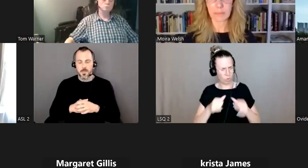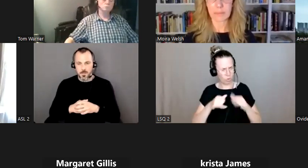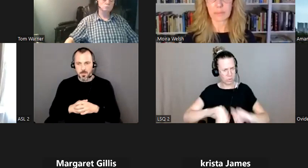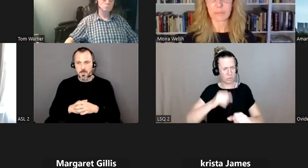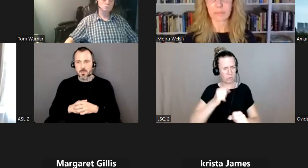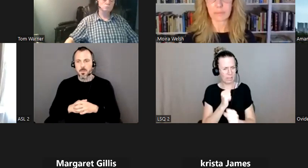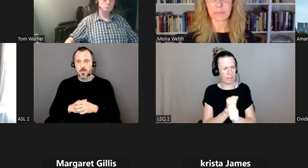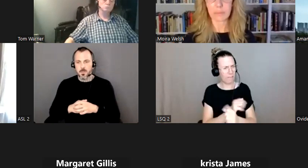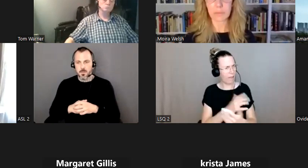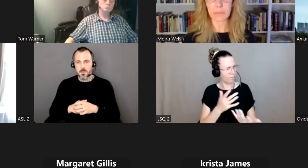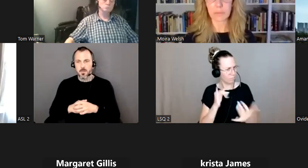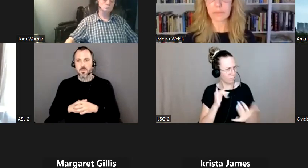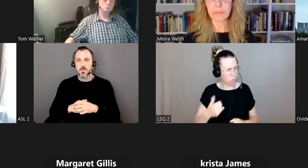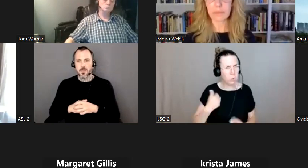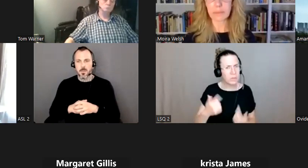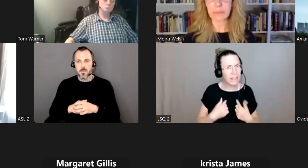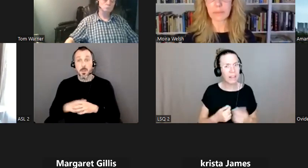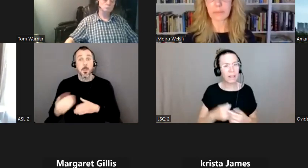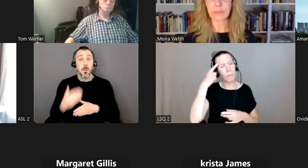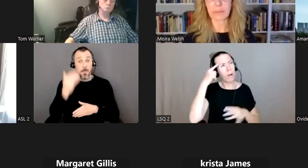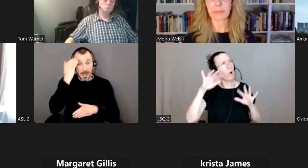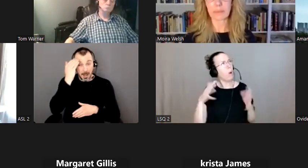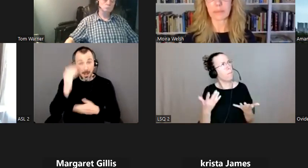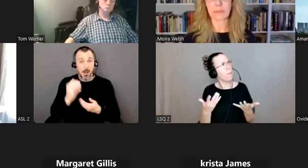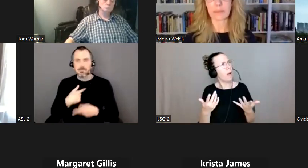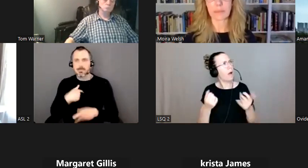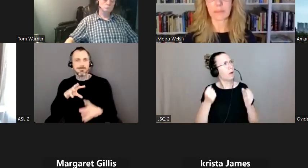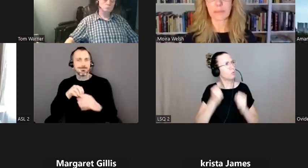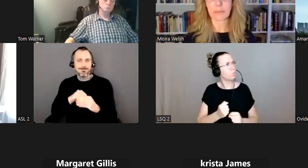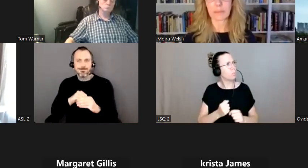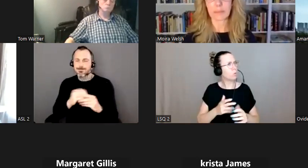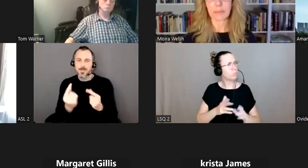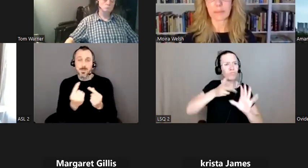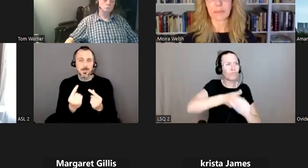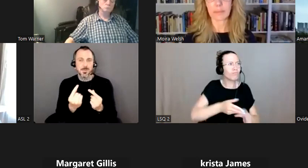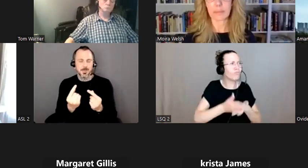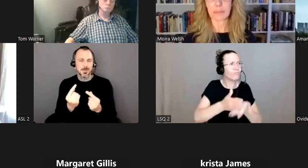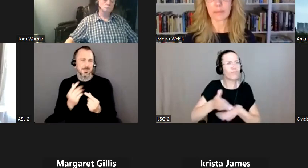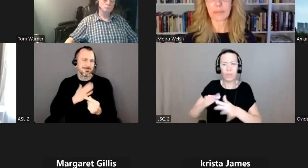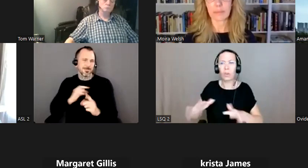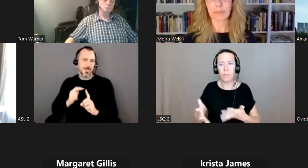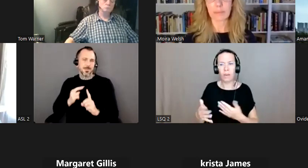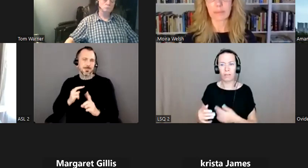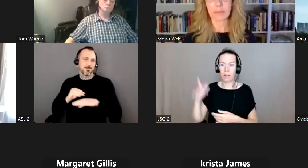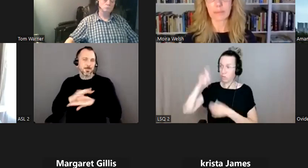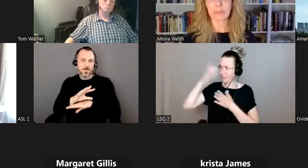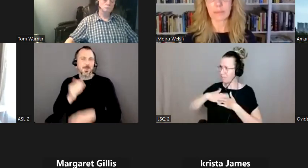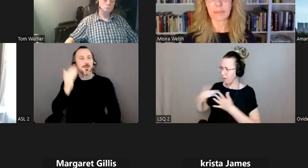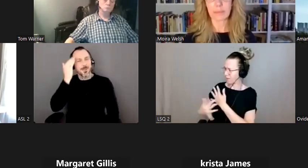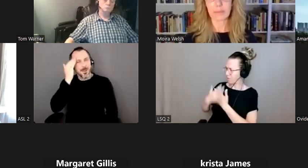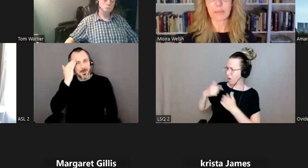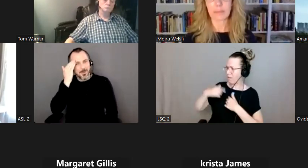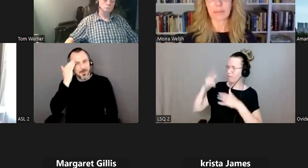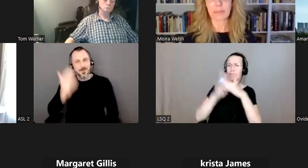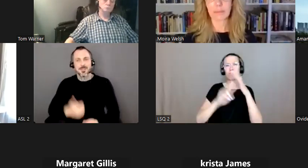contribute is affected by my experience, affected by my perspective, and the fact that this is not my